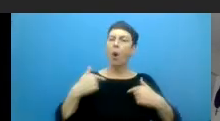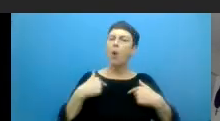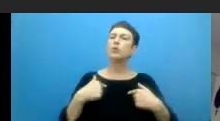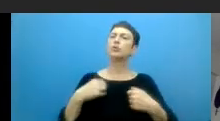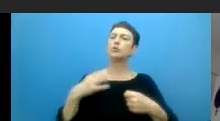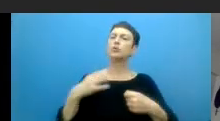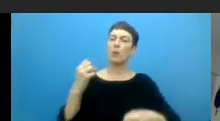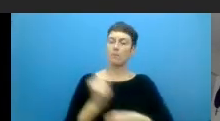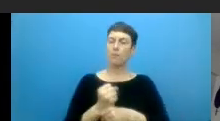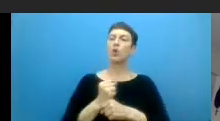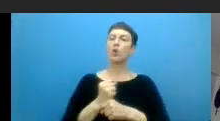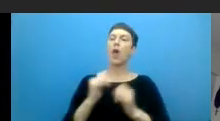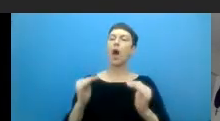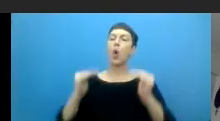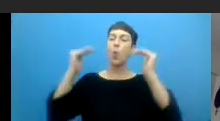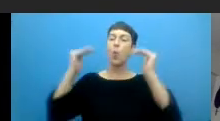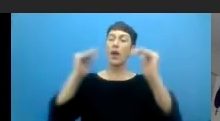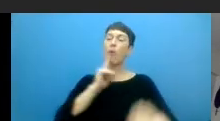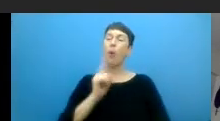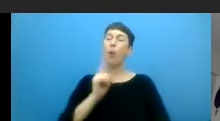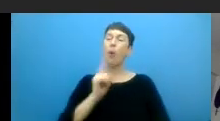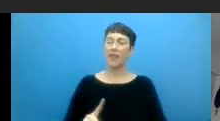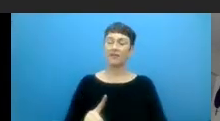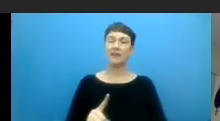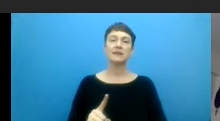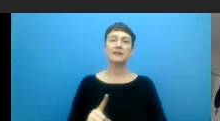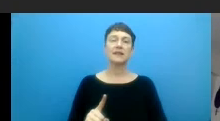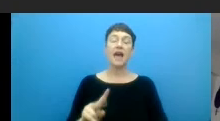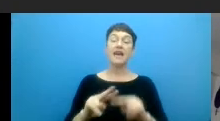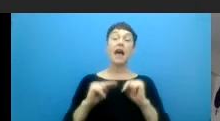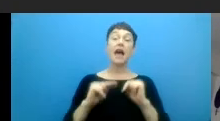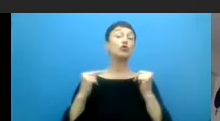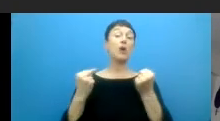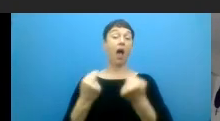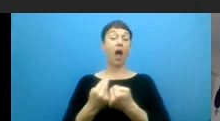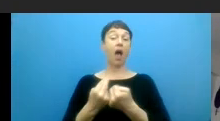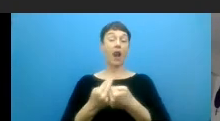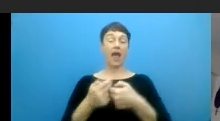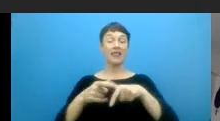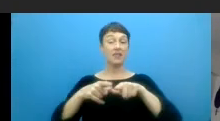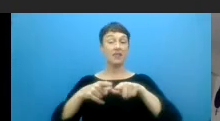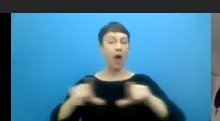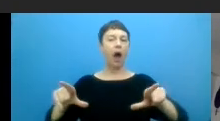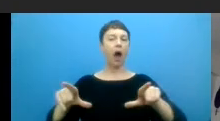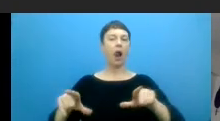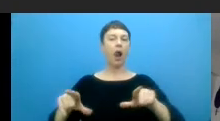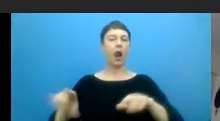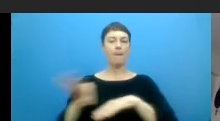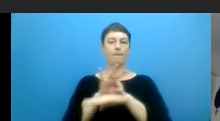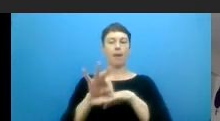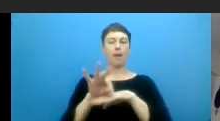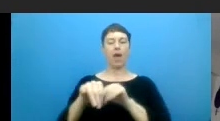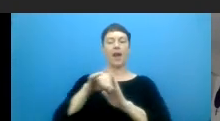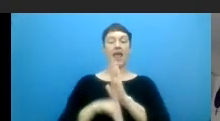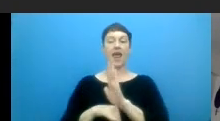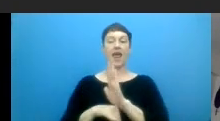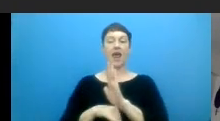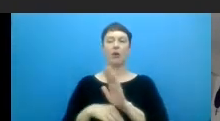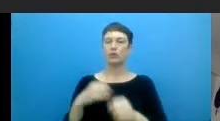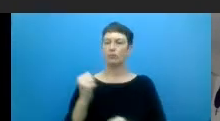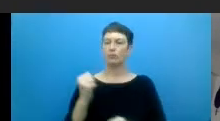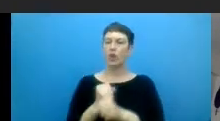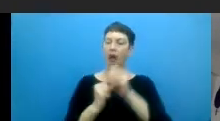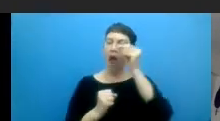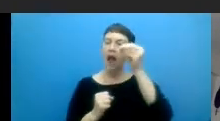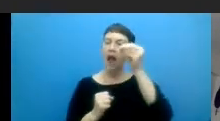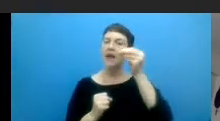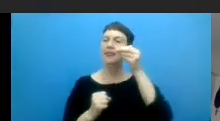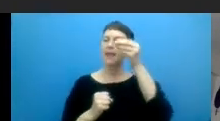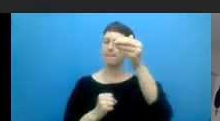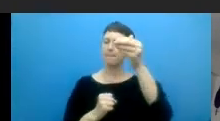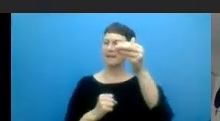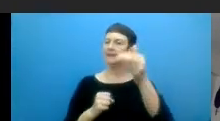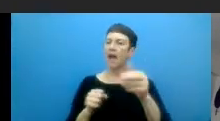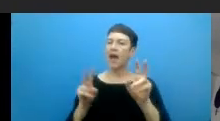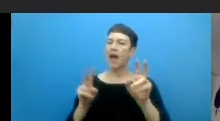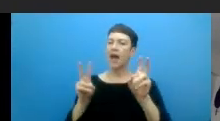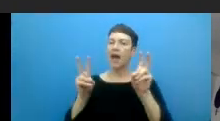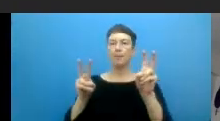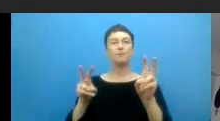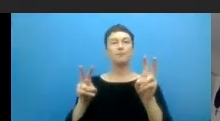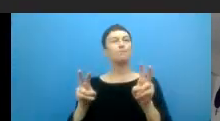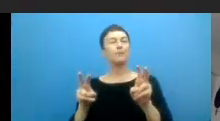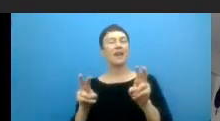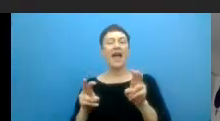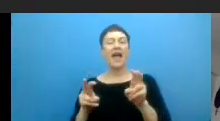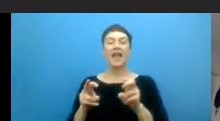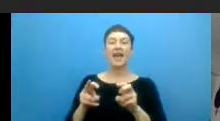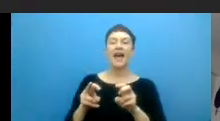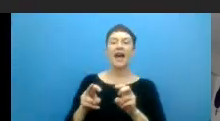for higher education that insists on developing the academic register in indigenous languages, And I'm not arguing against